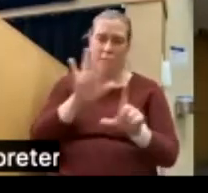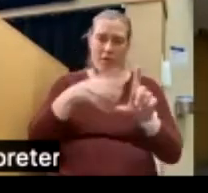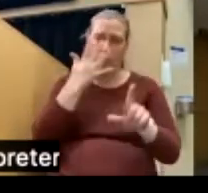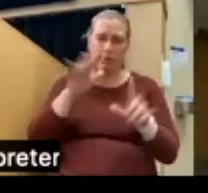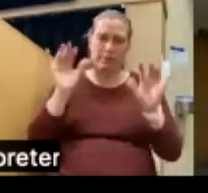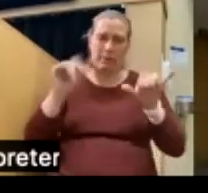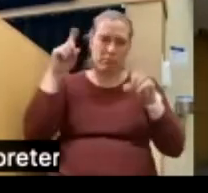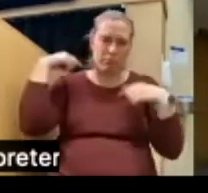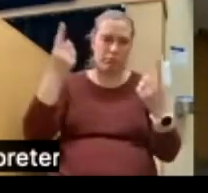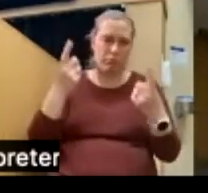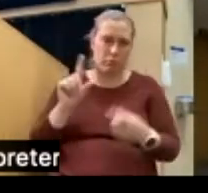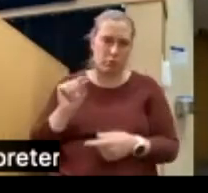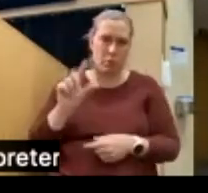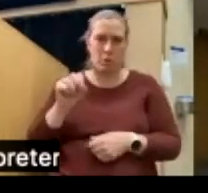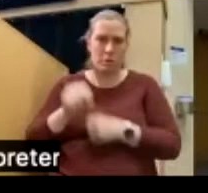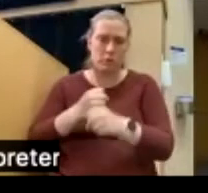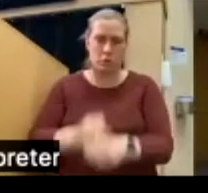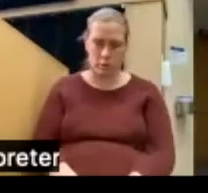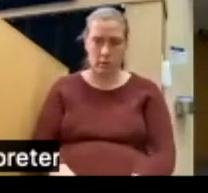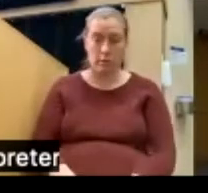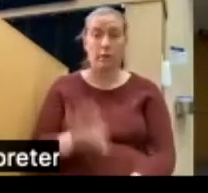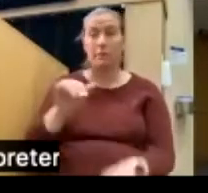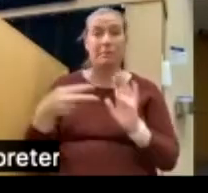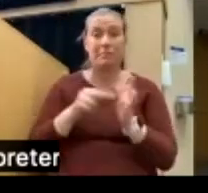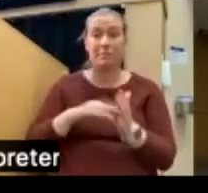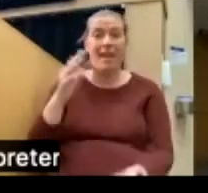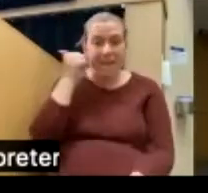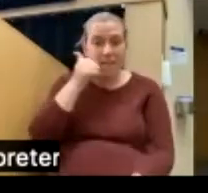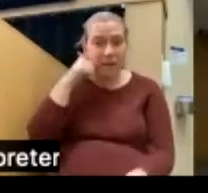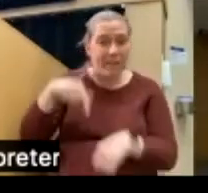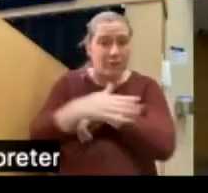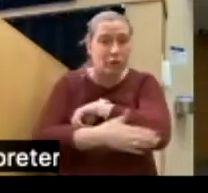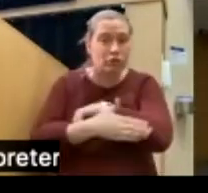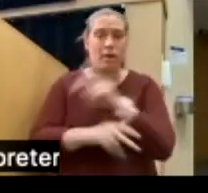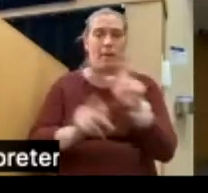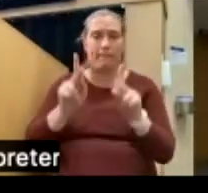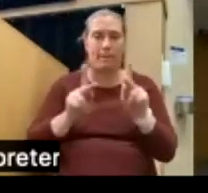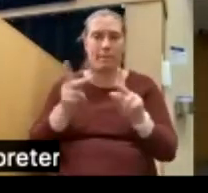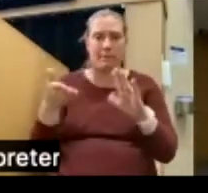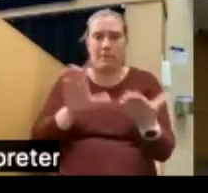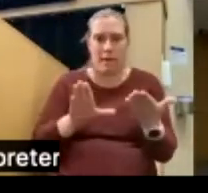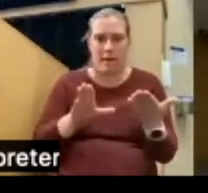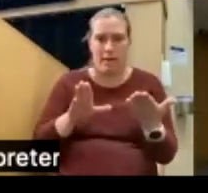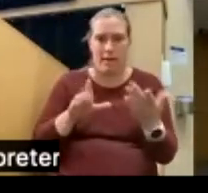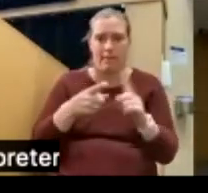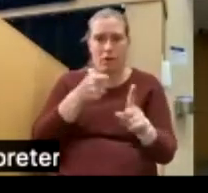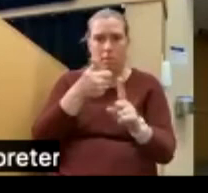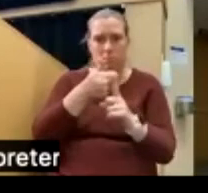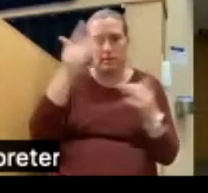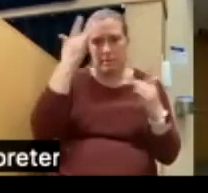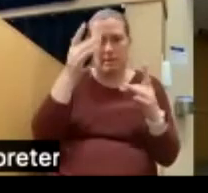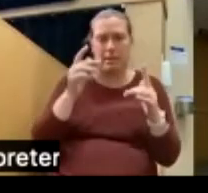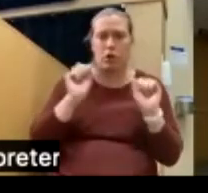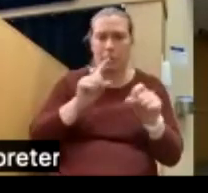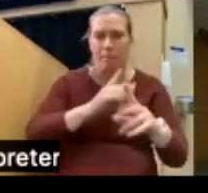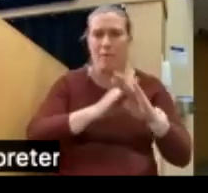is that every single day in this country, people are dying of preventable illnesses that we could do